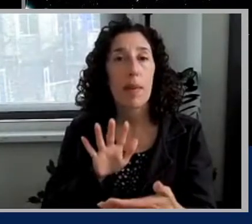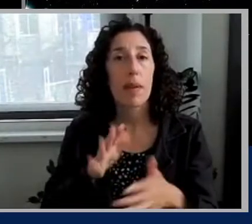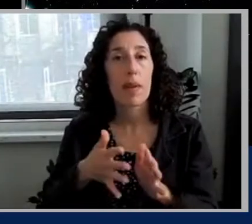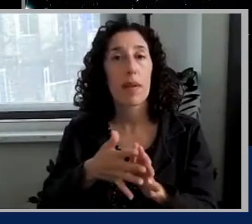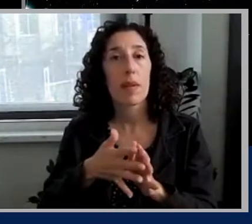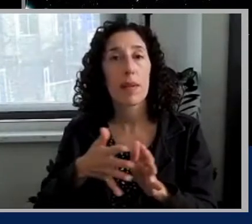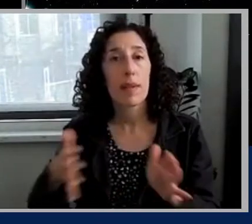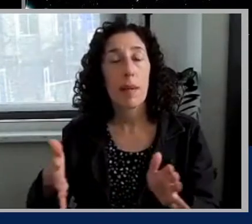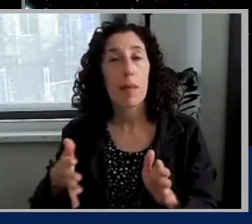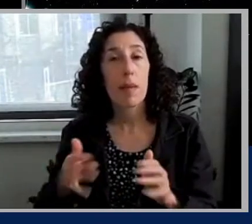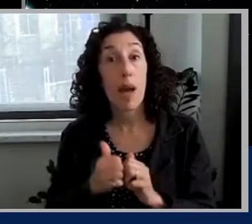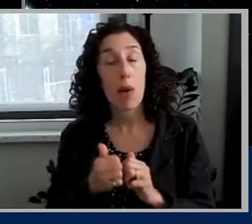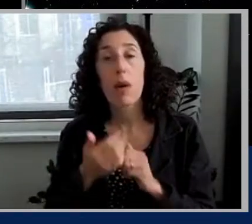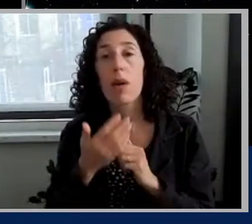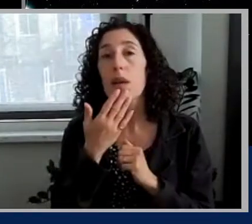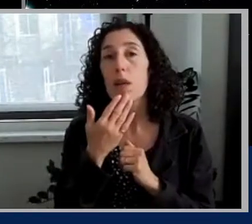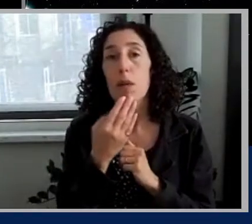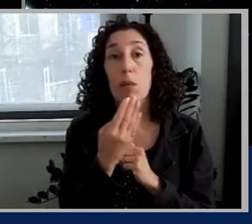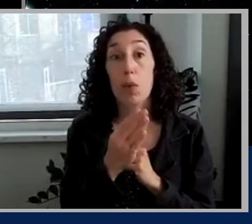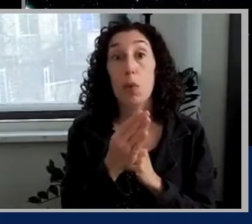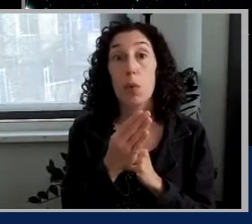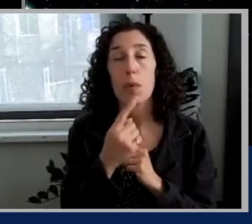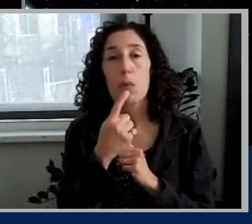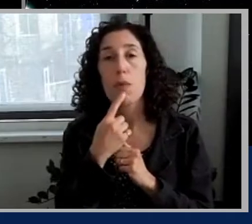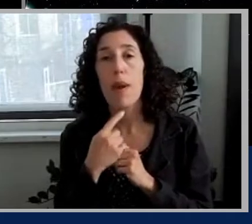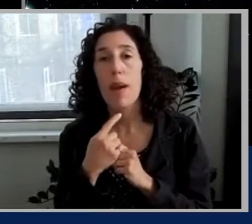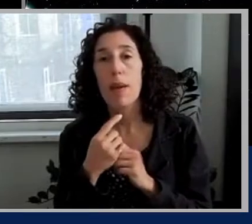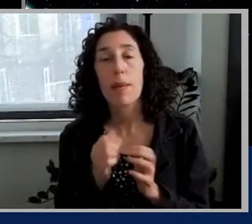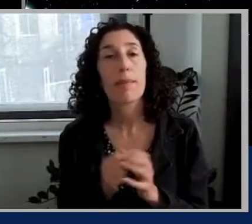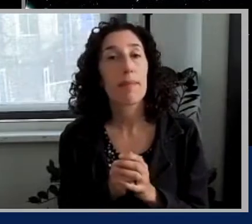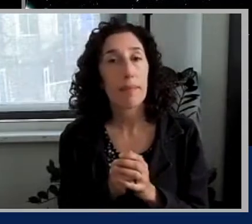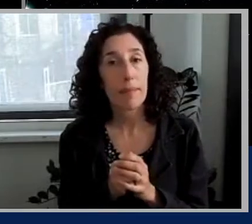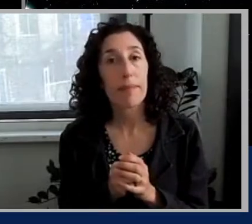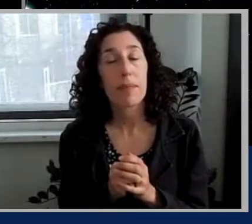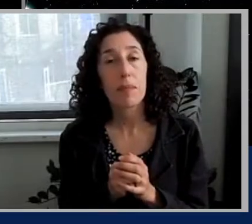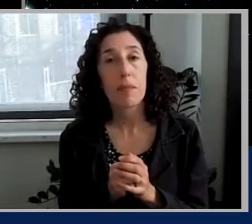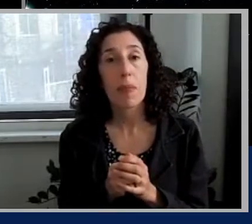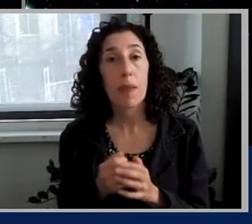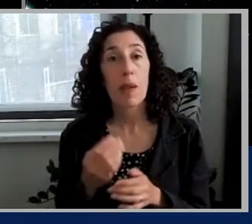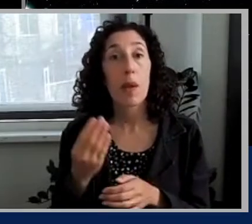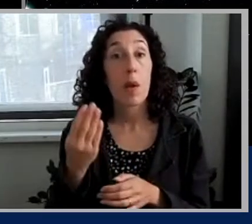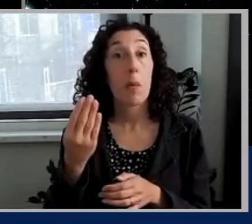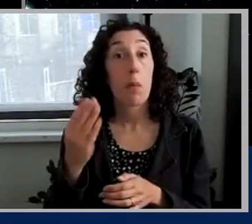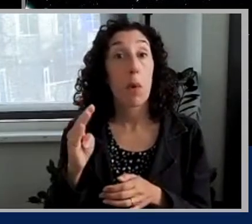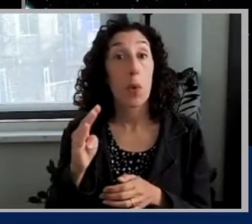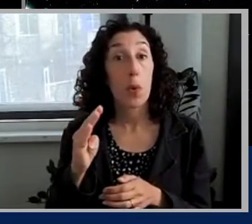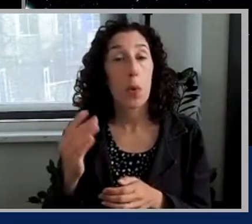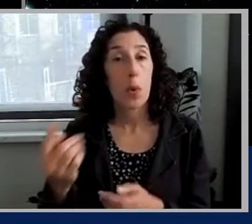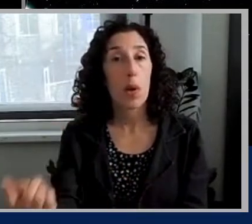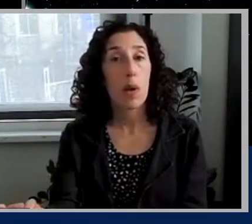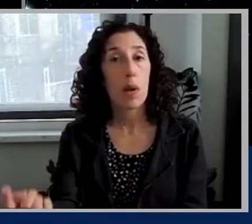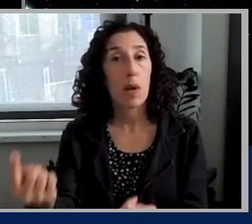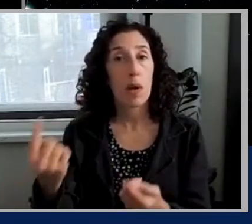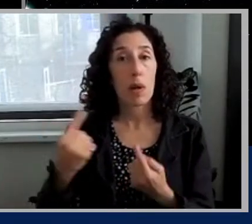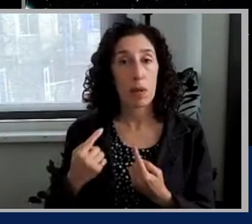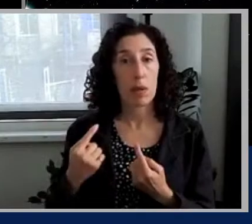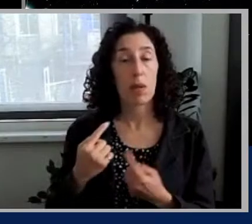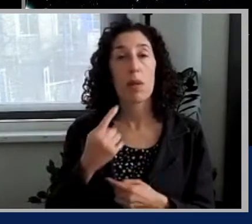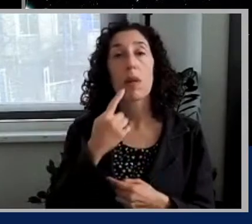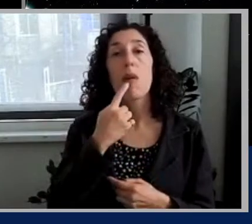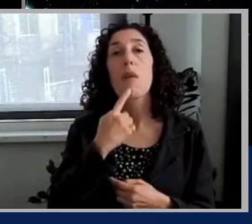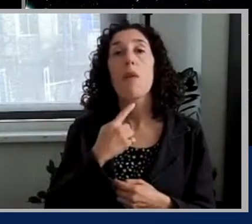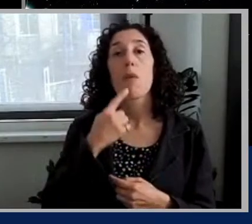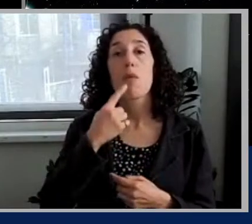red shifted colors that you're seeing. So the blues are representing what's coming towards us. The reds are showing what's moving away from us. So we've